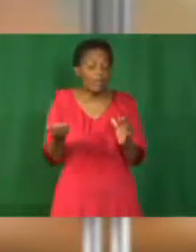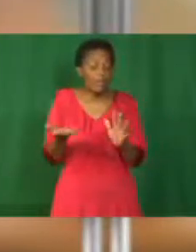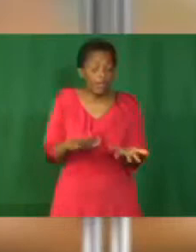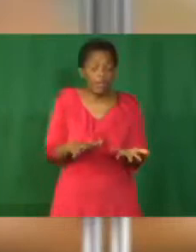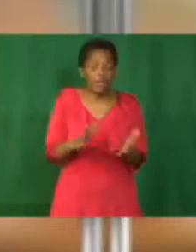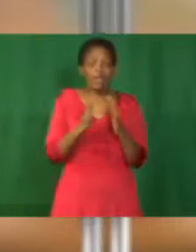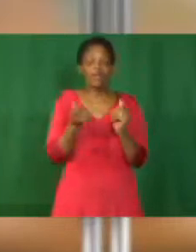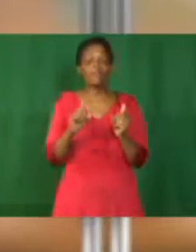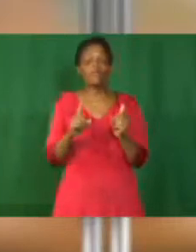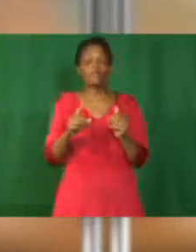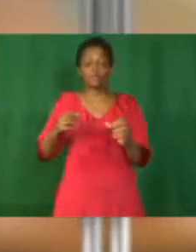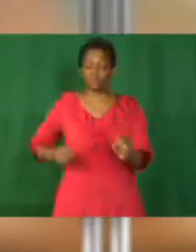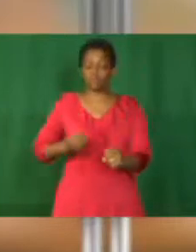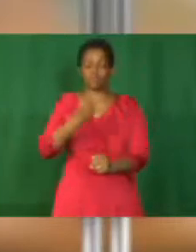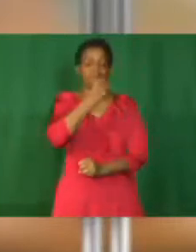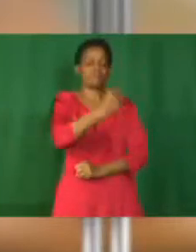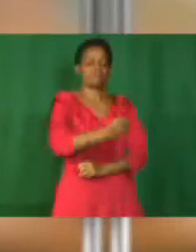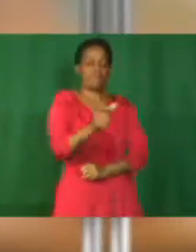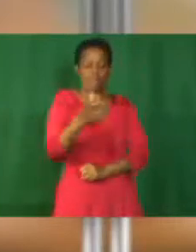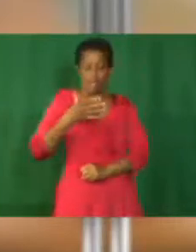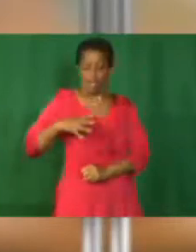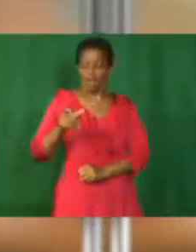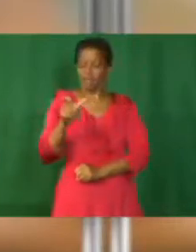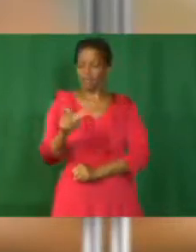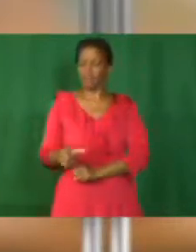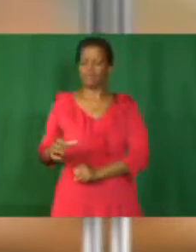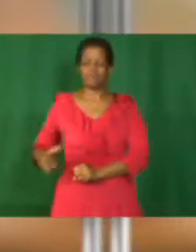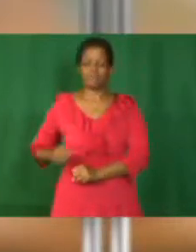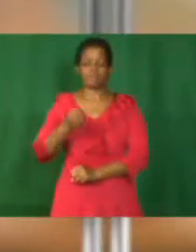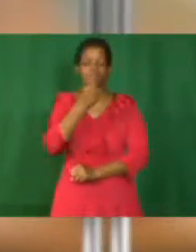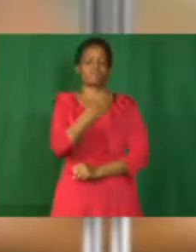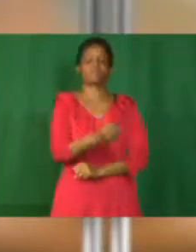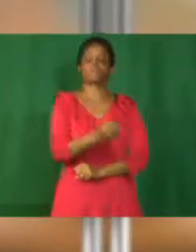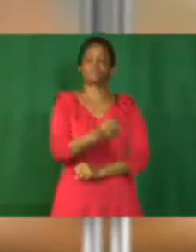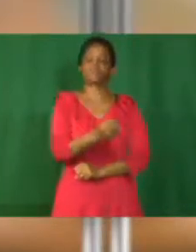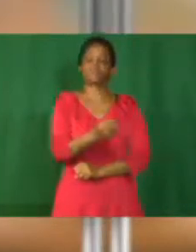home, remember, if you are given a responsibility,